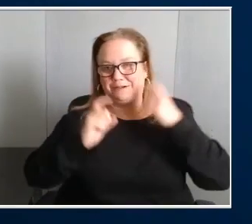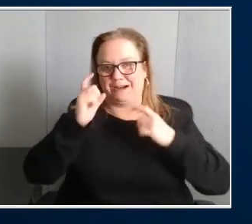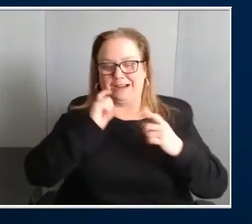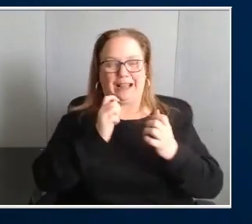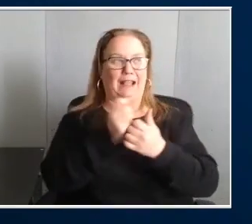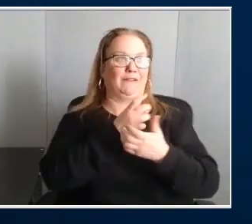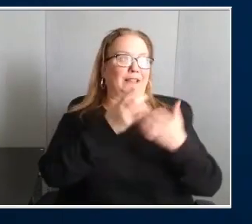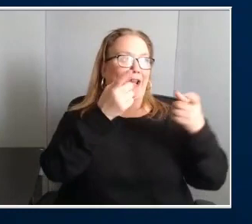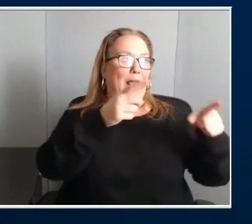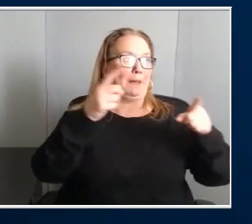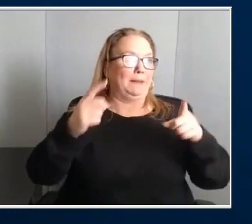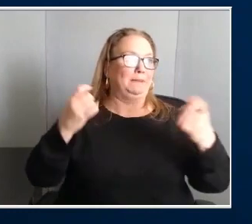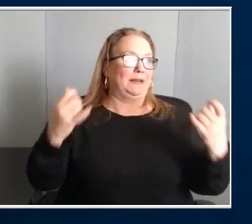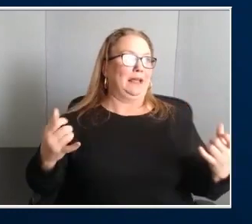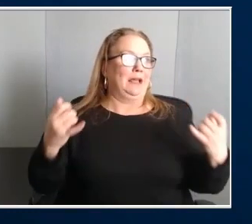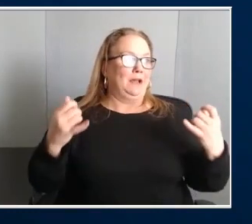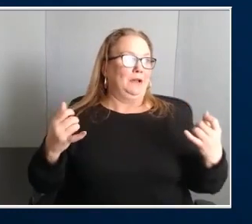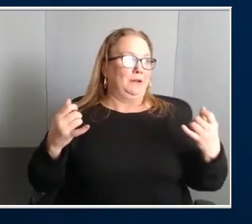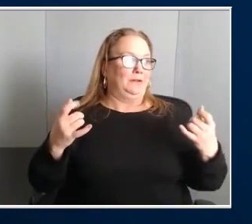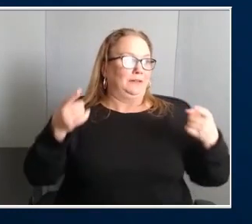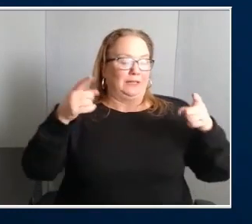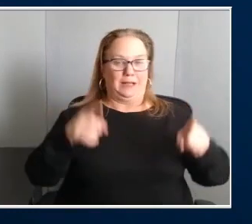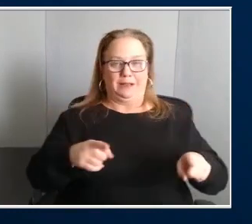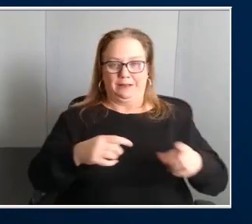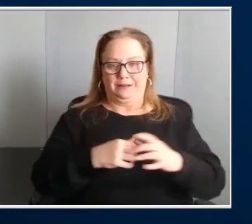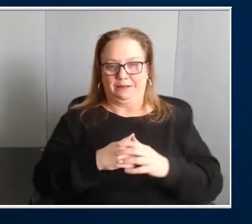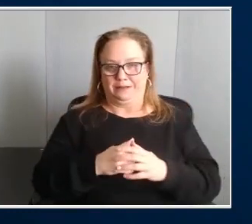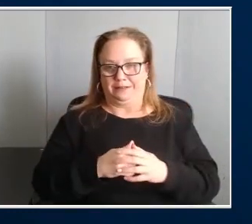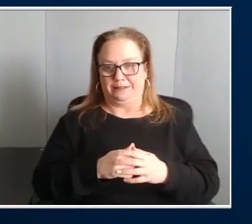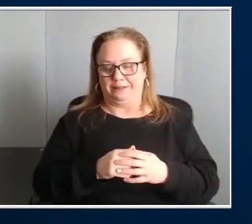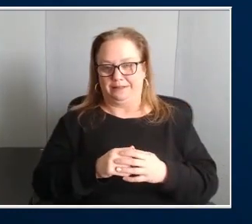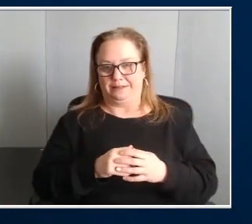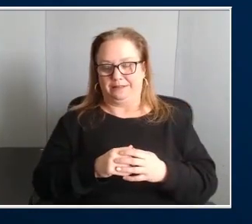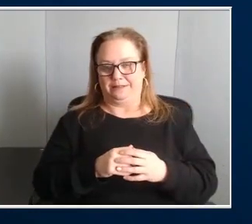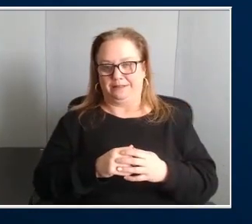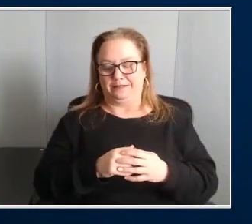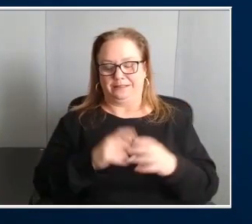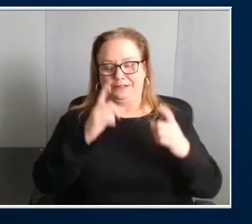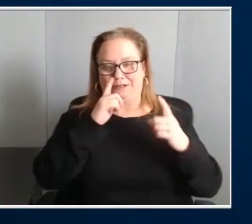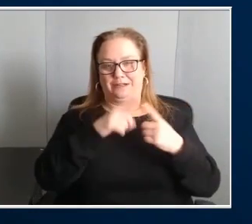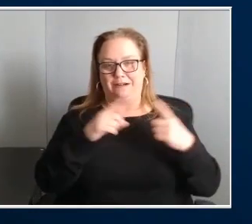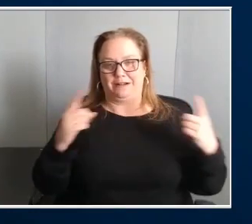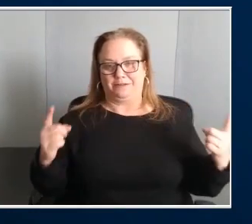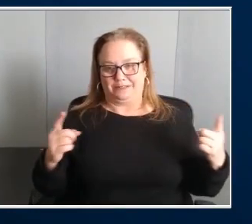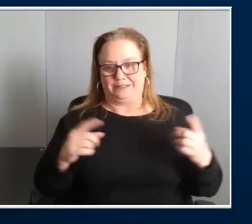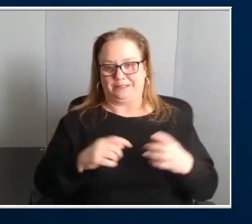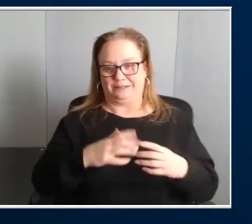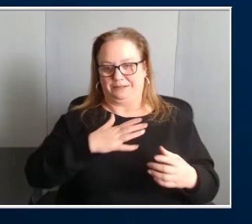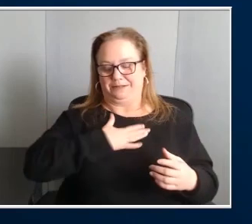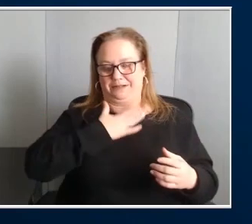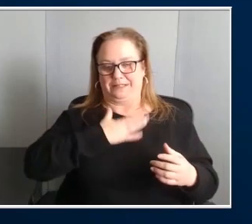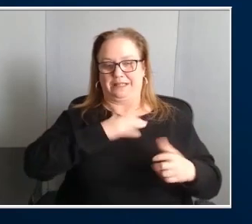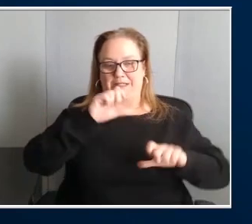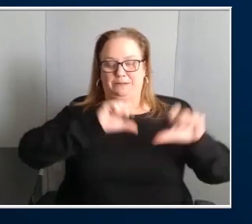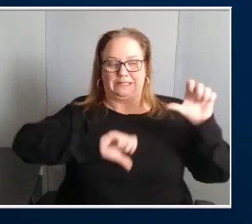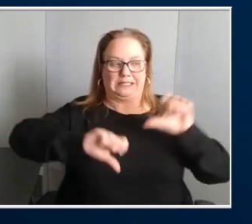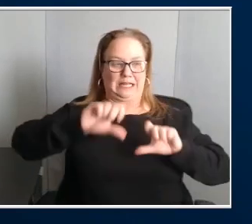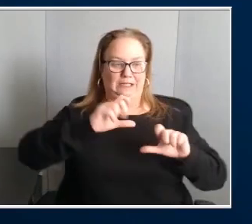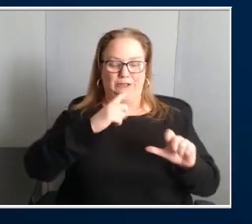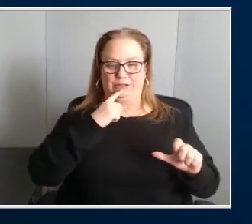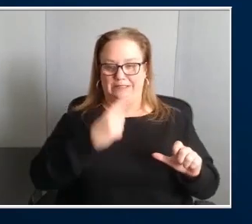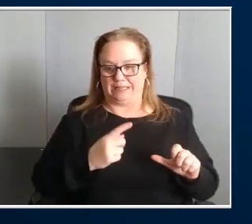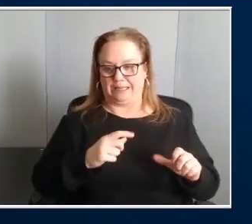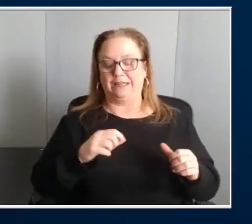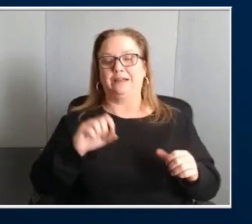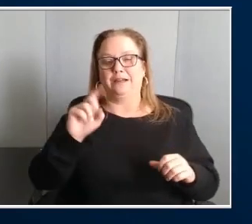happened, but now what has happened, and such a contrast. And that's when science. That's when you say, okay.